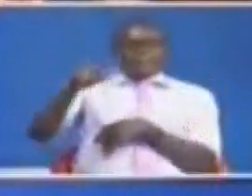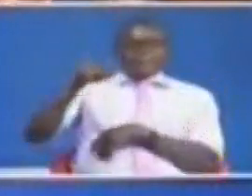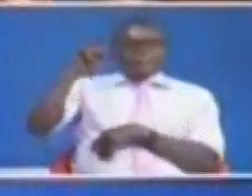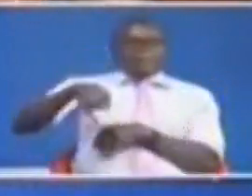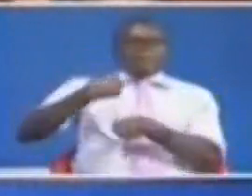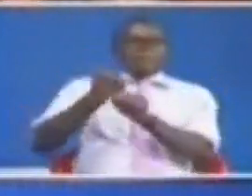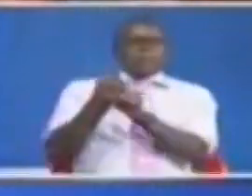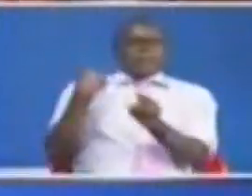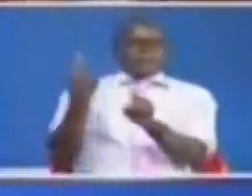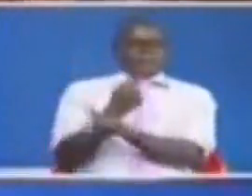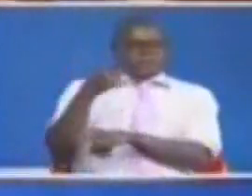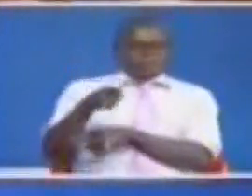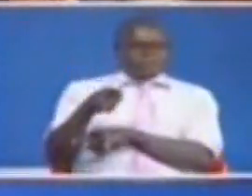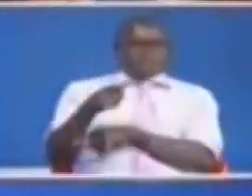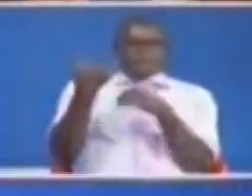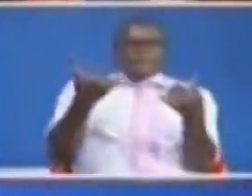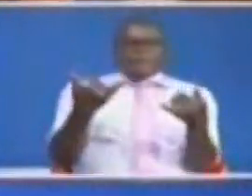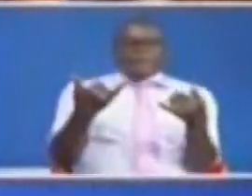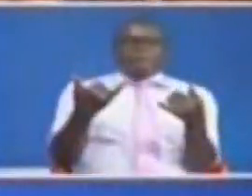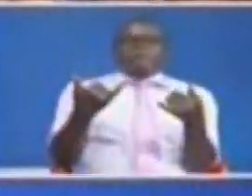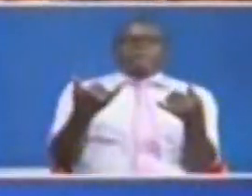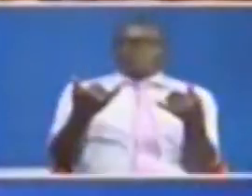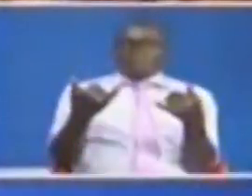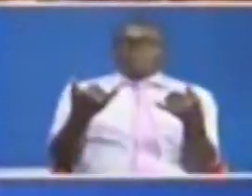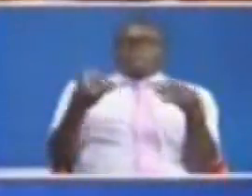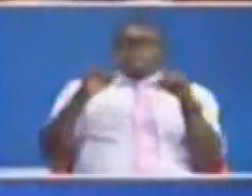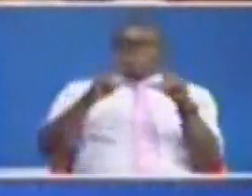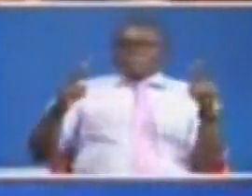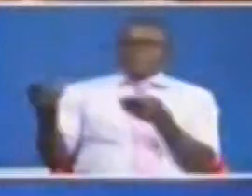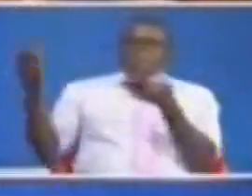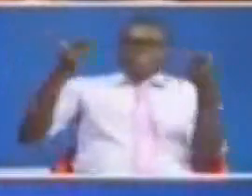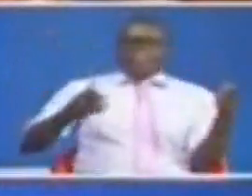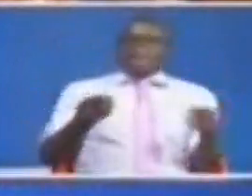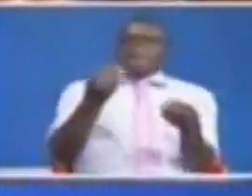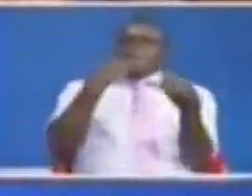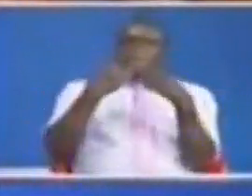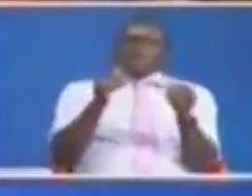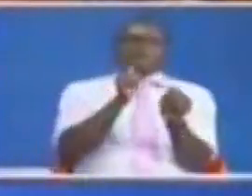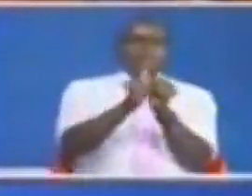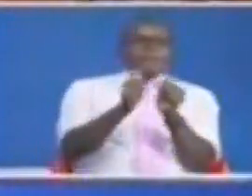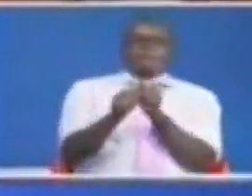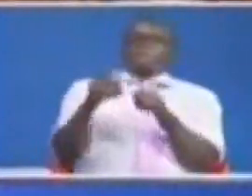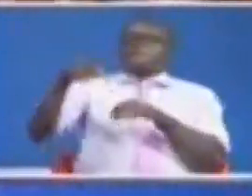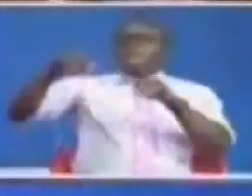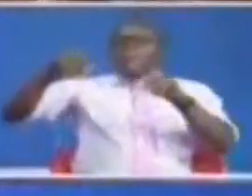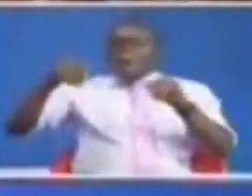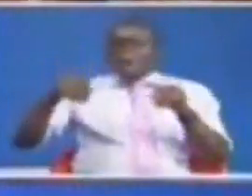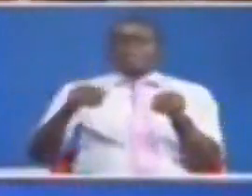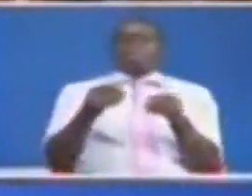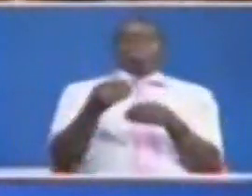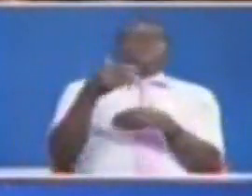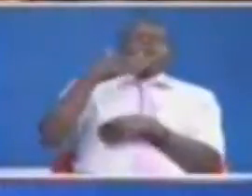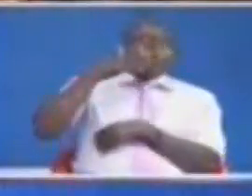that we can make a difference. But right now, in the spirit of Christmas, we decided to bring some food. We brought some maize, some flour, some oil, some